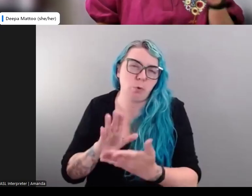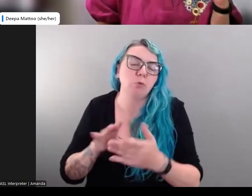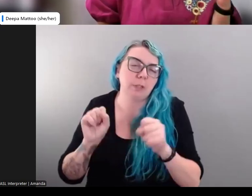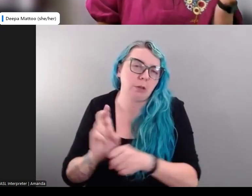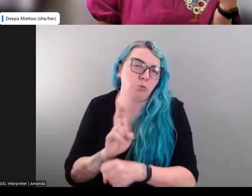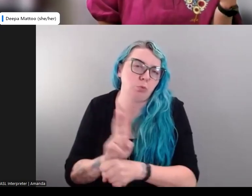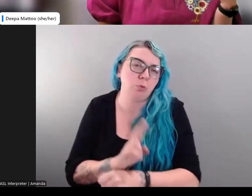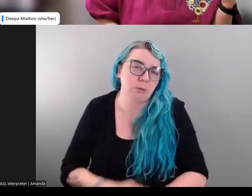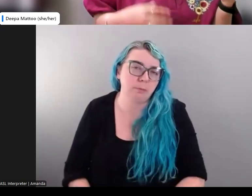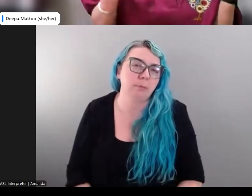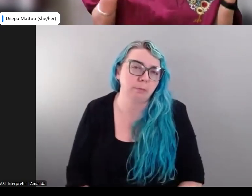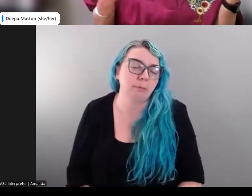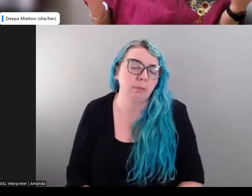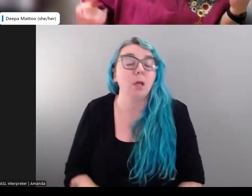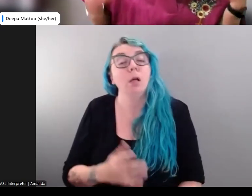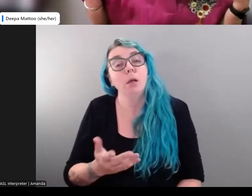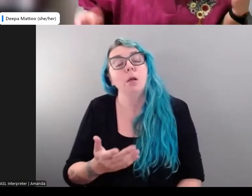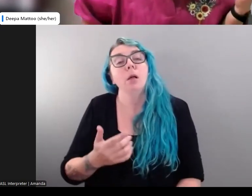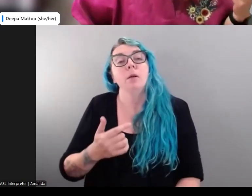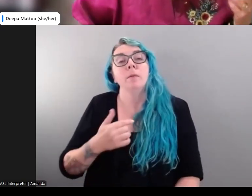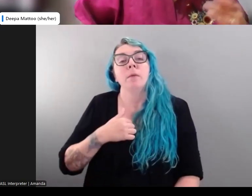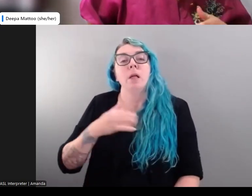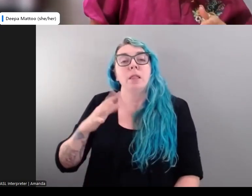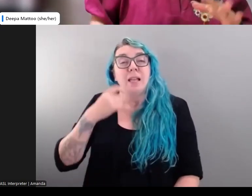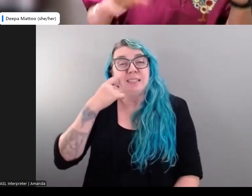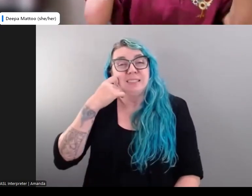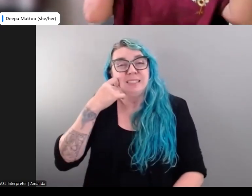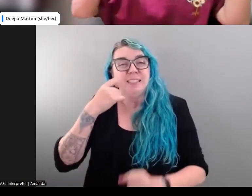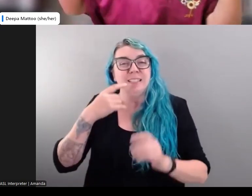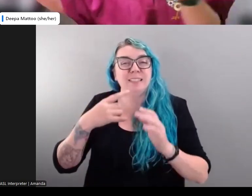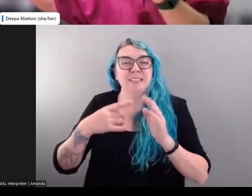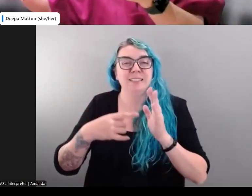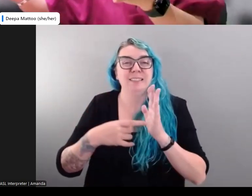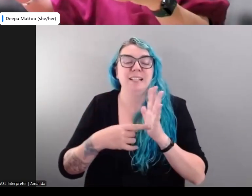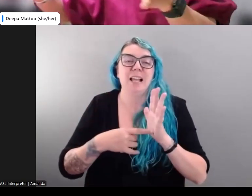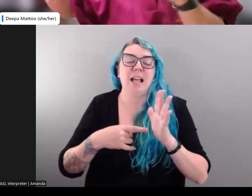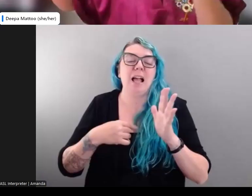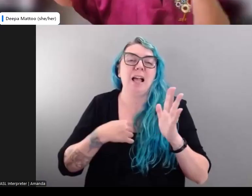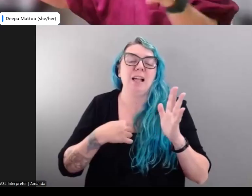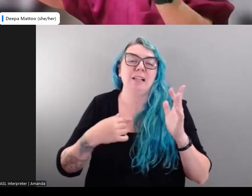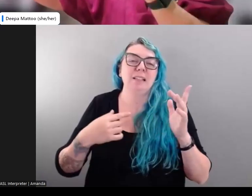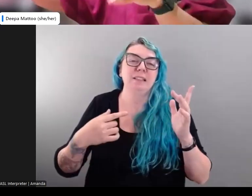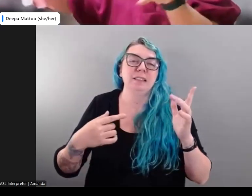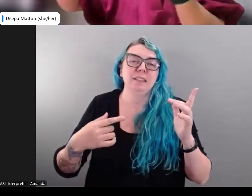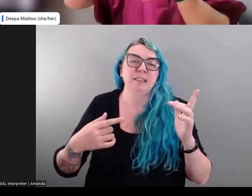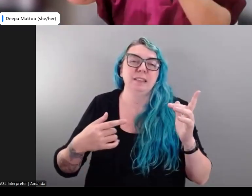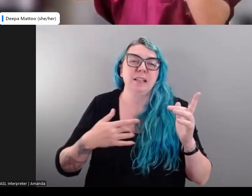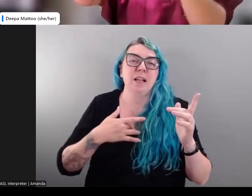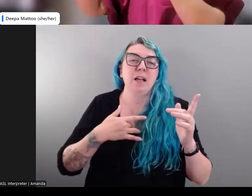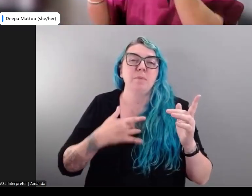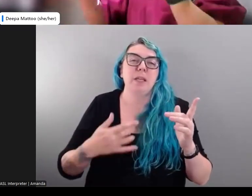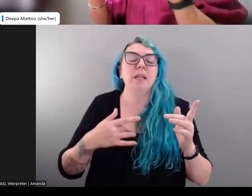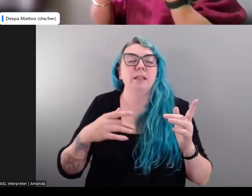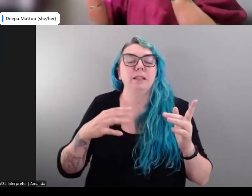was thinking, I actually went very quickly, and that's like maybe the world I live in. I very quickly got to the chat That's lines, it. Yes,